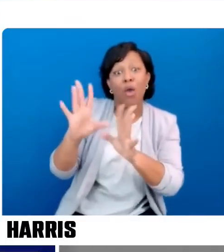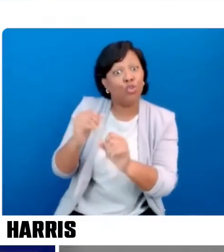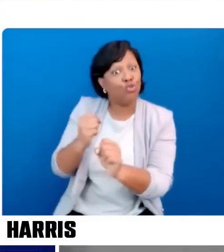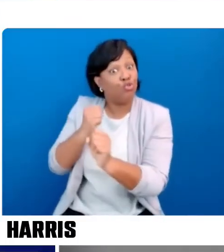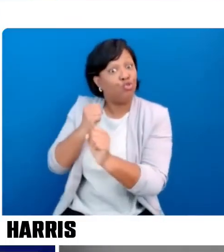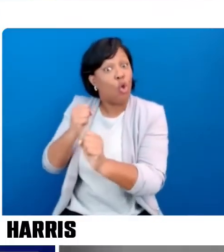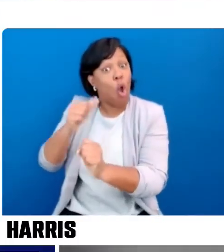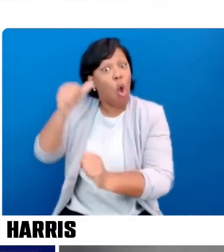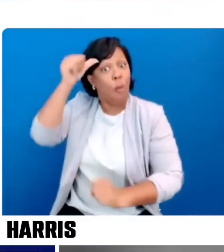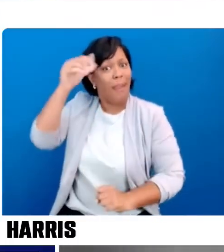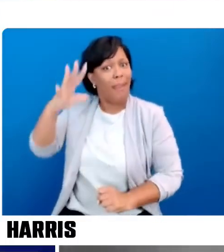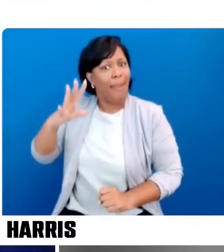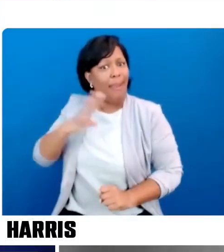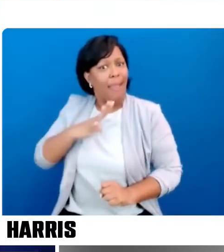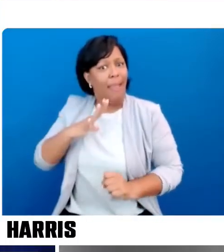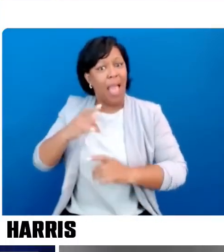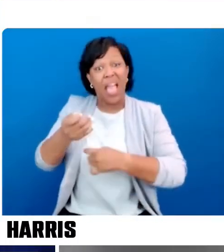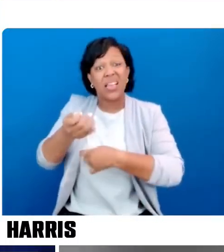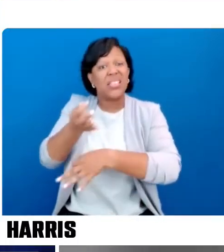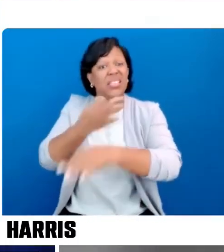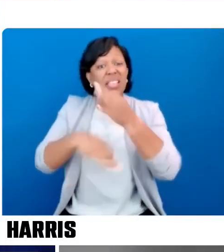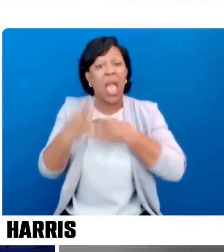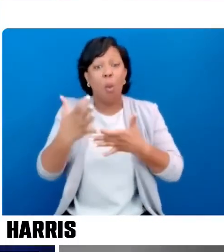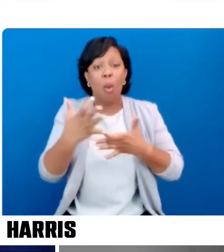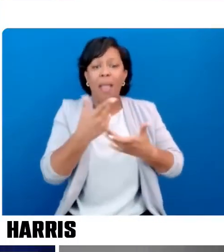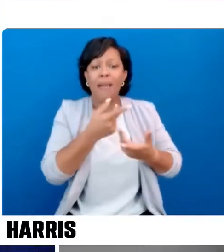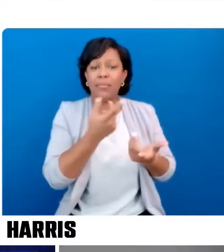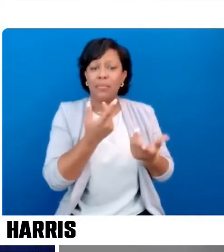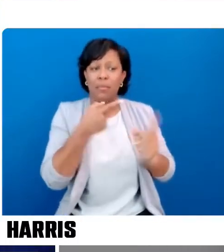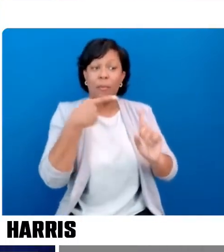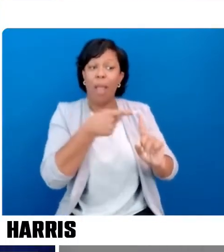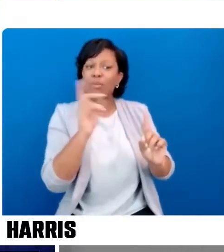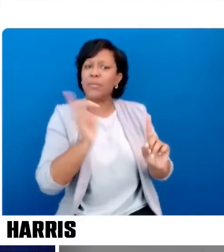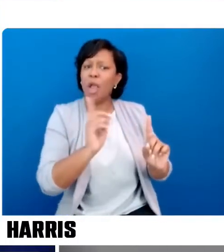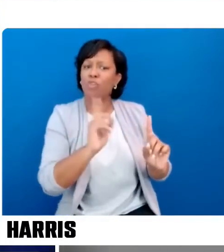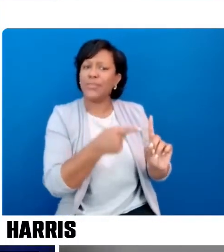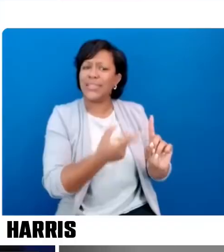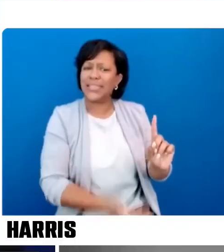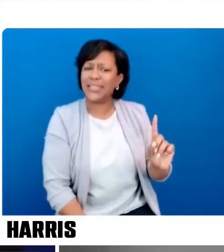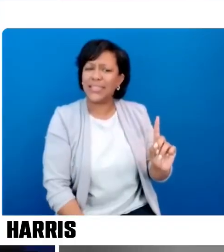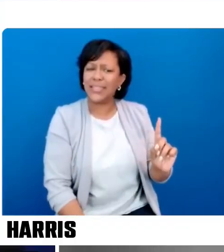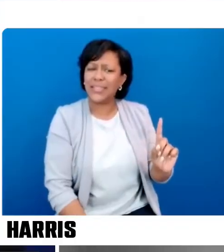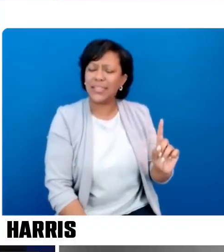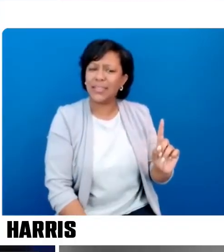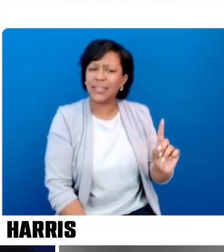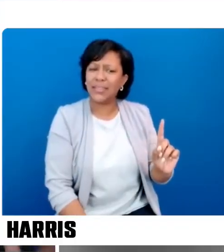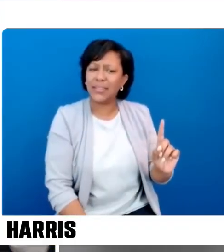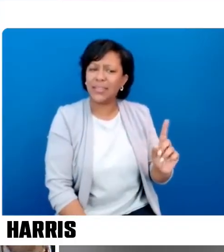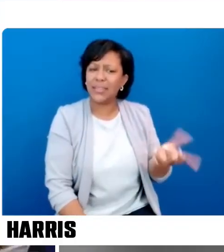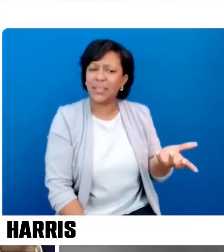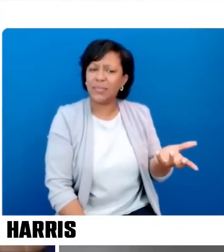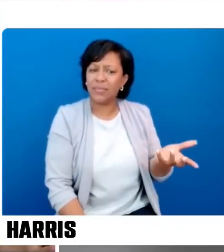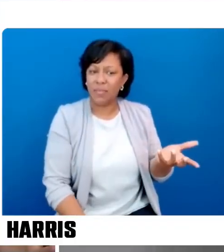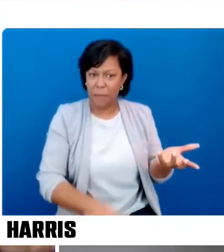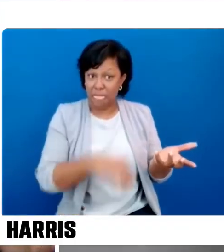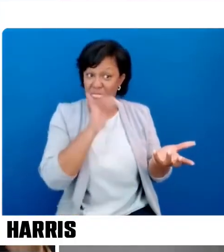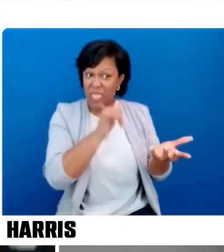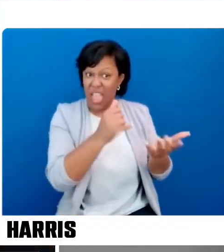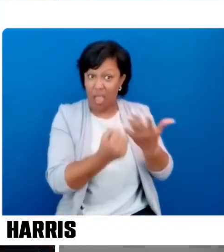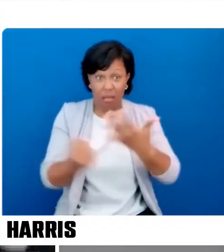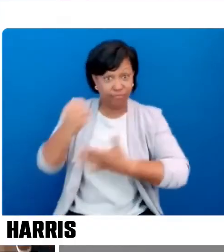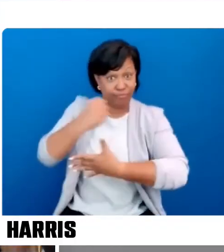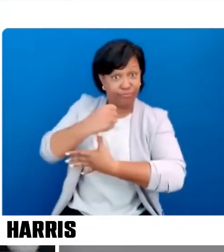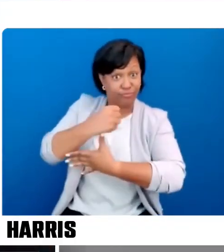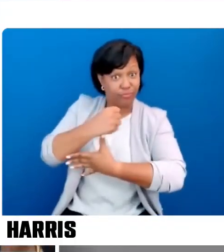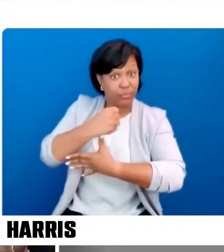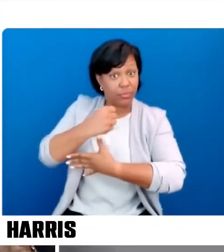And that is very much what is at stake here. The President of the United States is commander-in-chief. And the American people